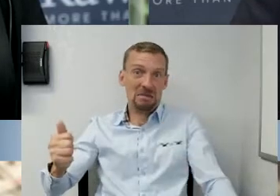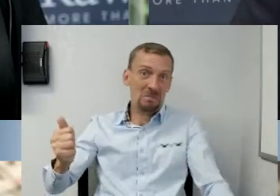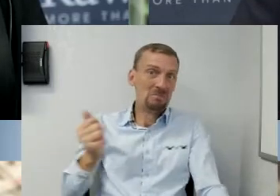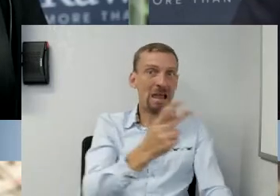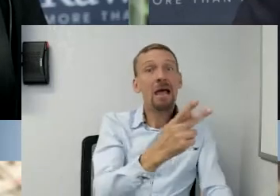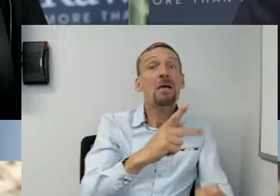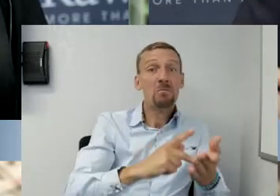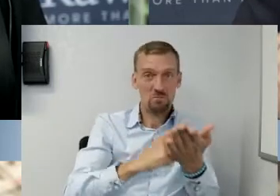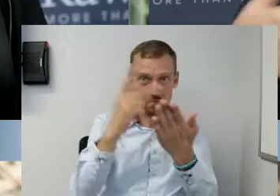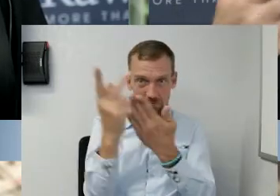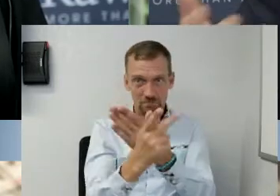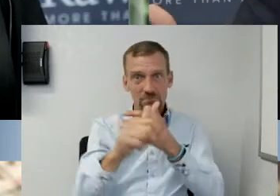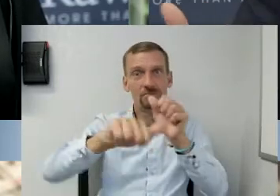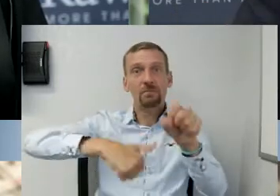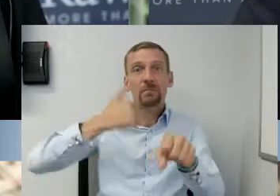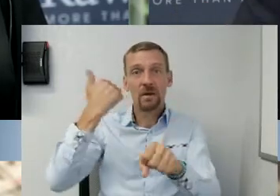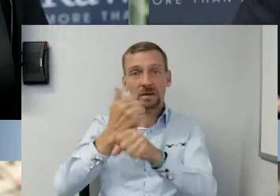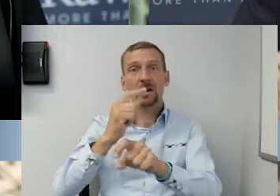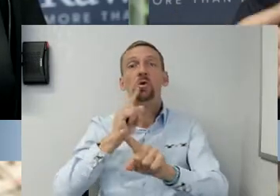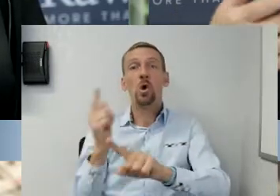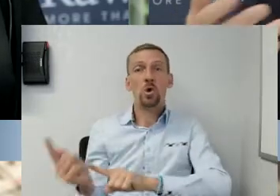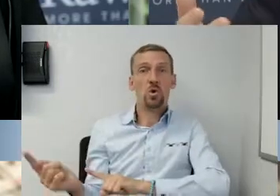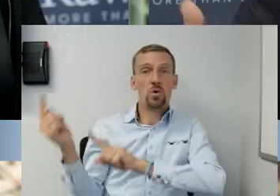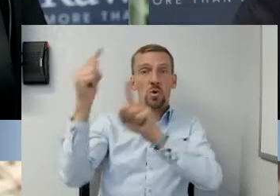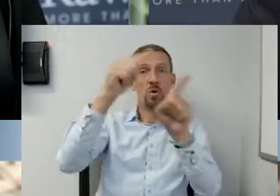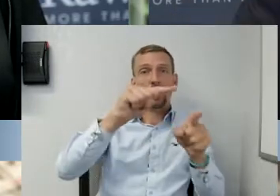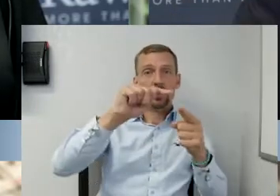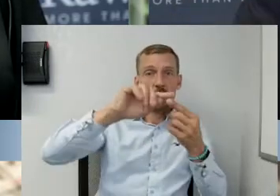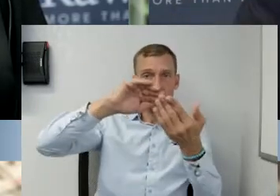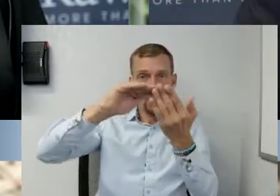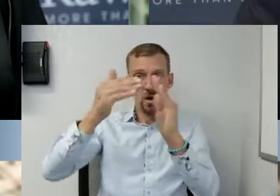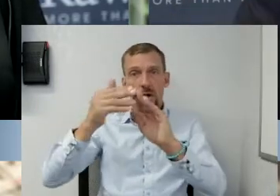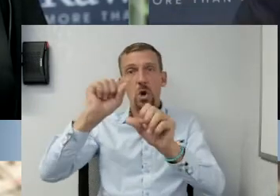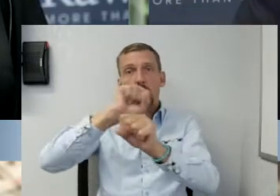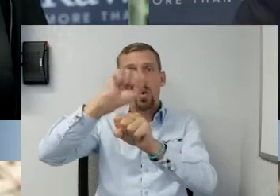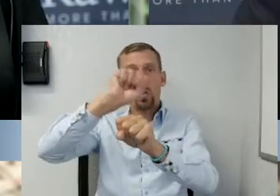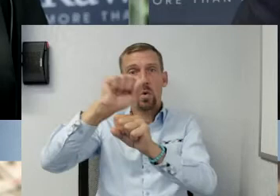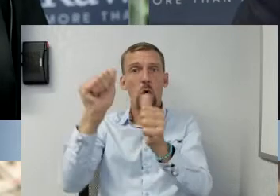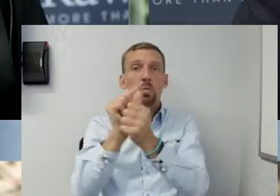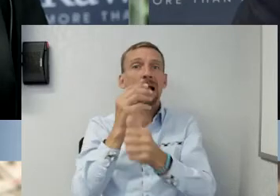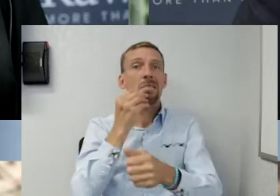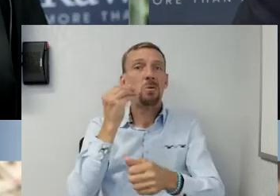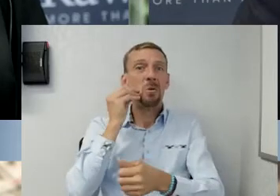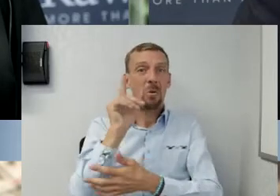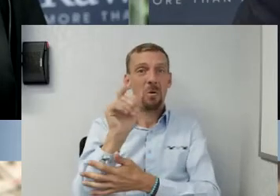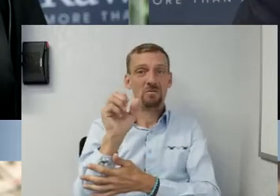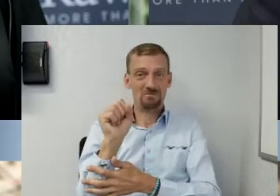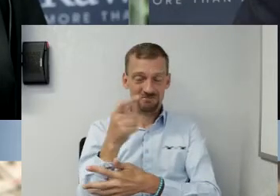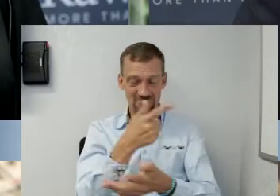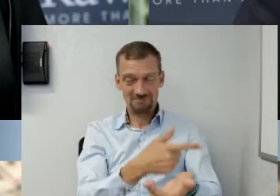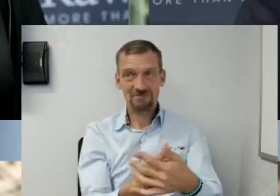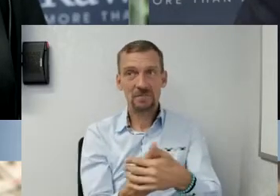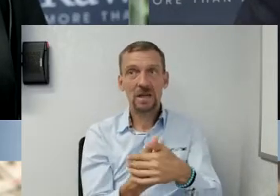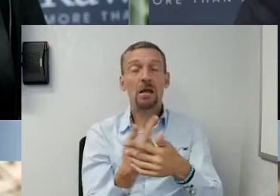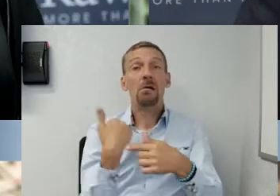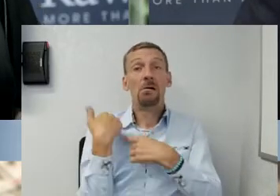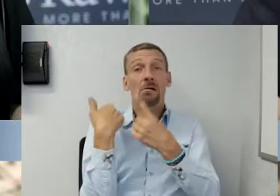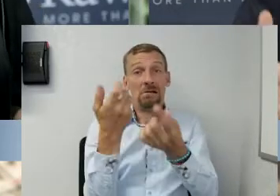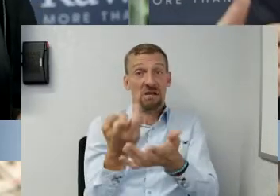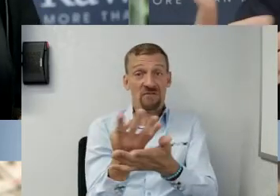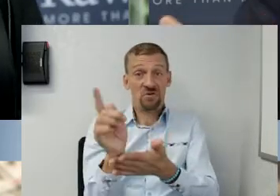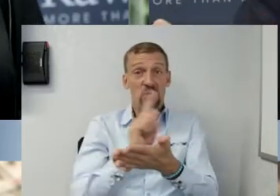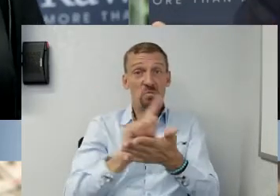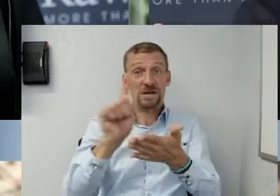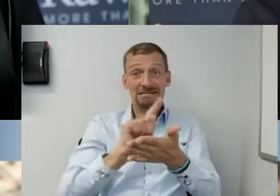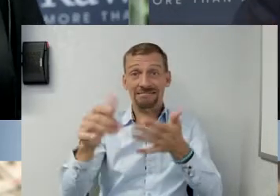that program is designed to actually go out into the community and work with the homeless. And they have been doing that now for a number of weeks, and they